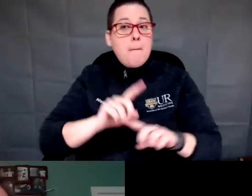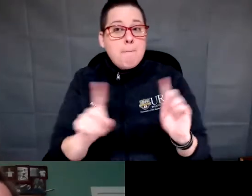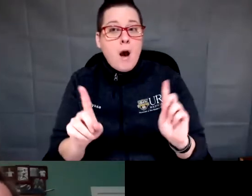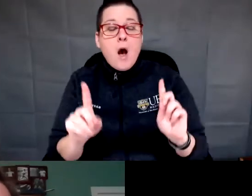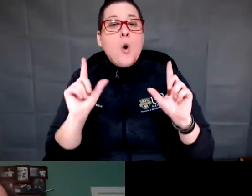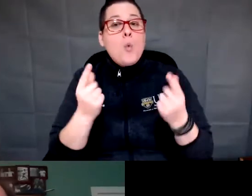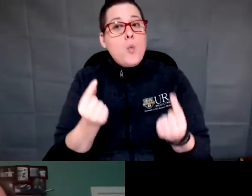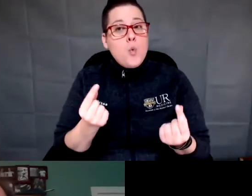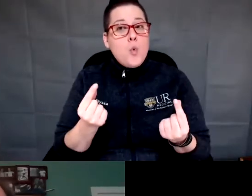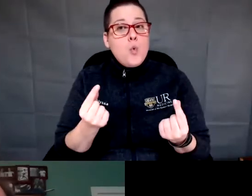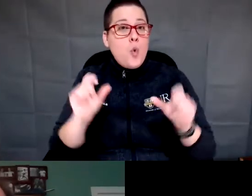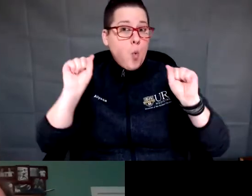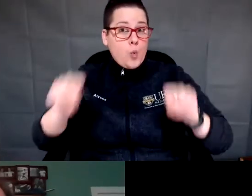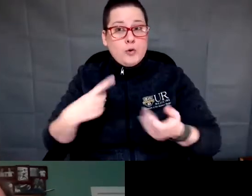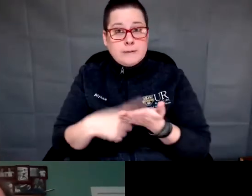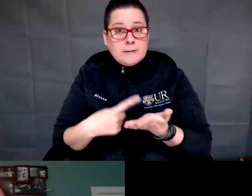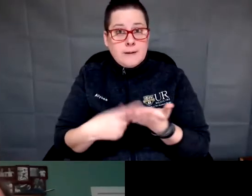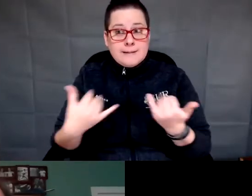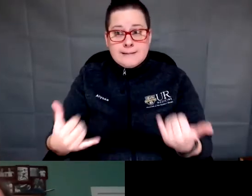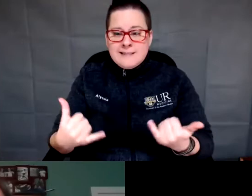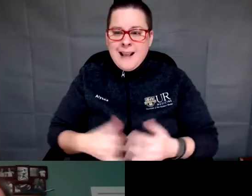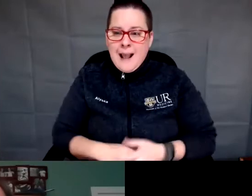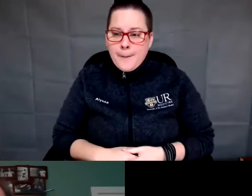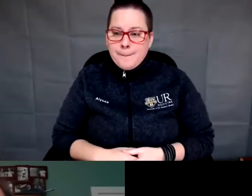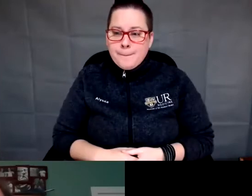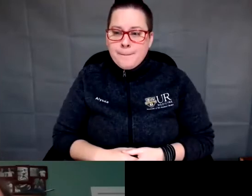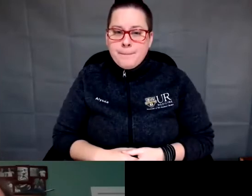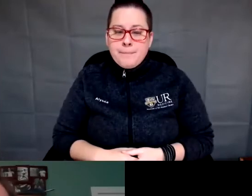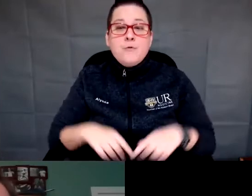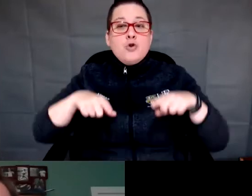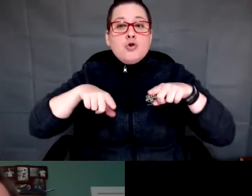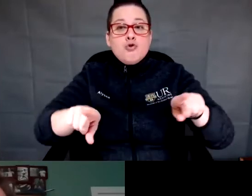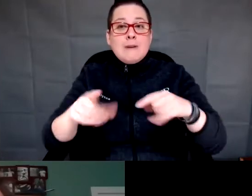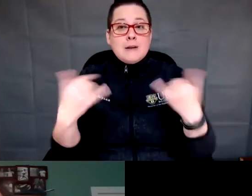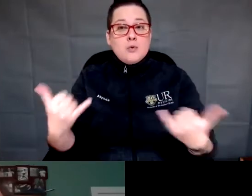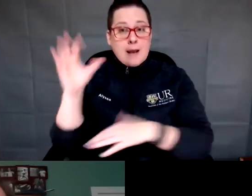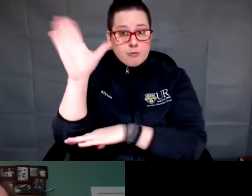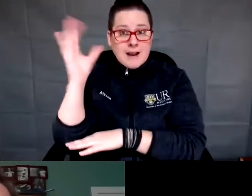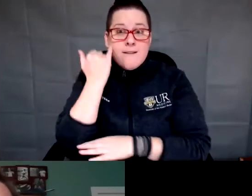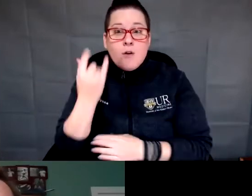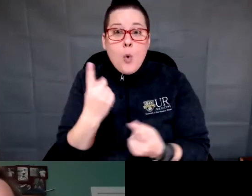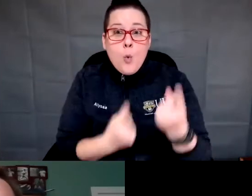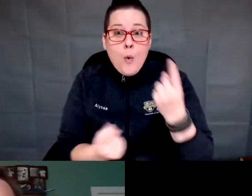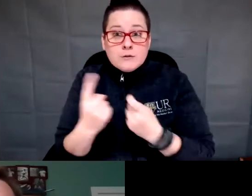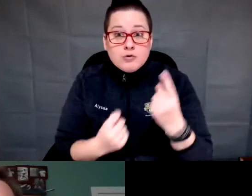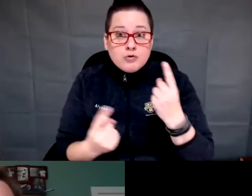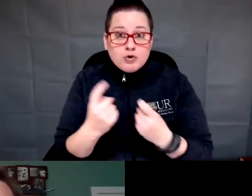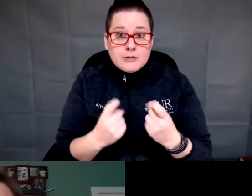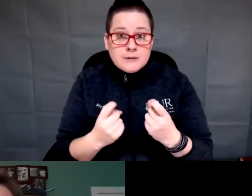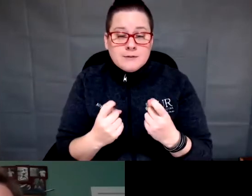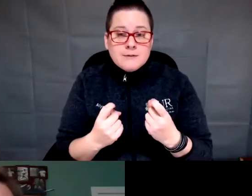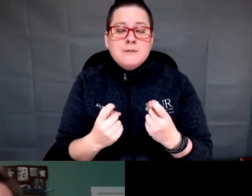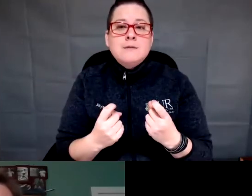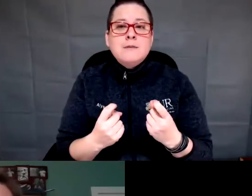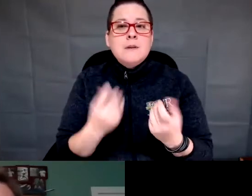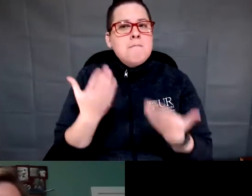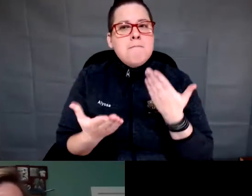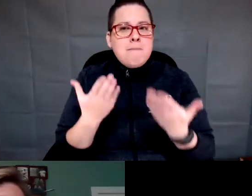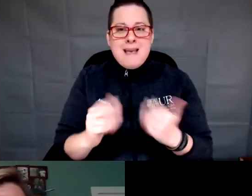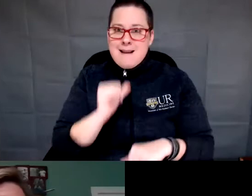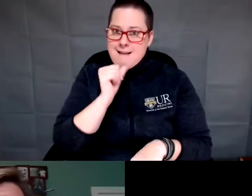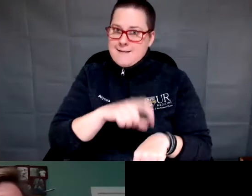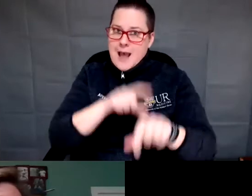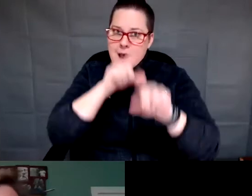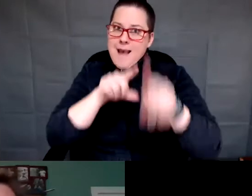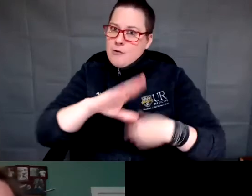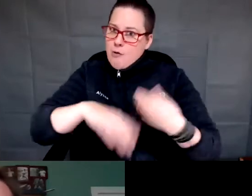can kind of just discuss quickly is throughout the presentation today, if you have any questions, we may not have time to answer